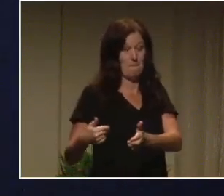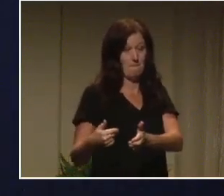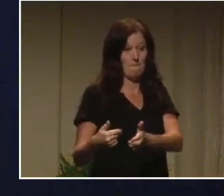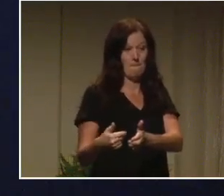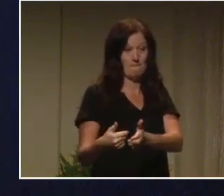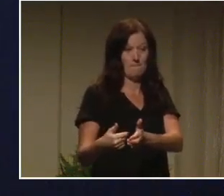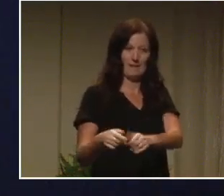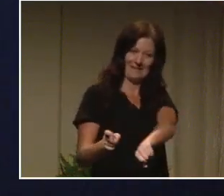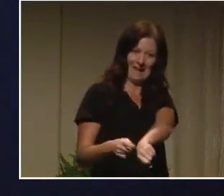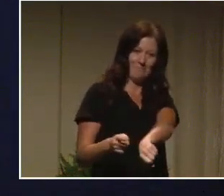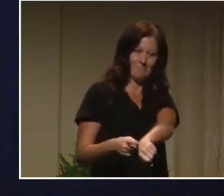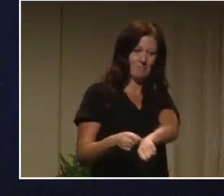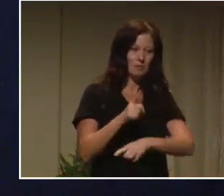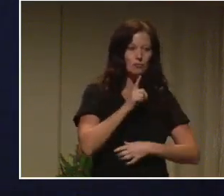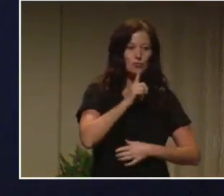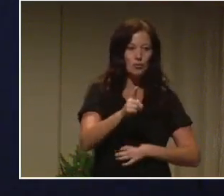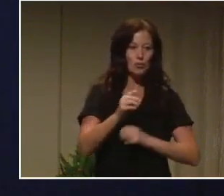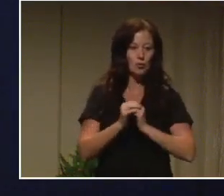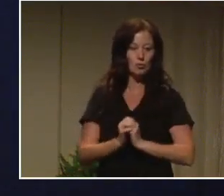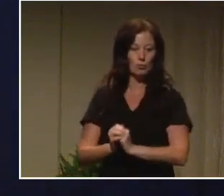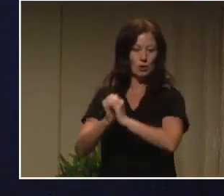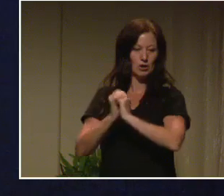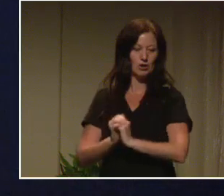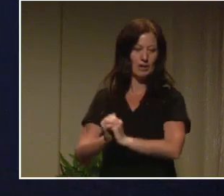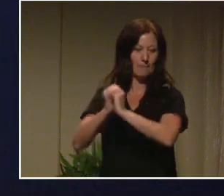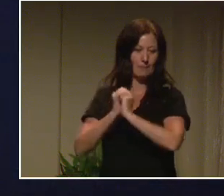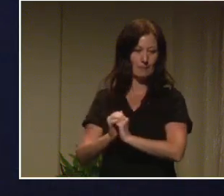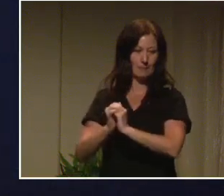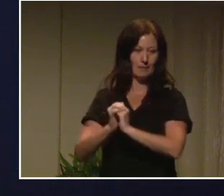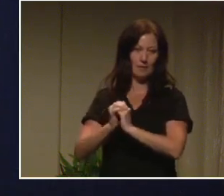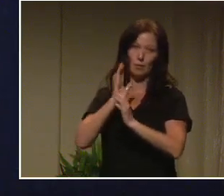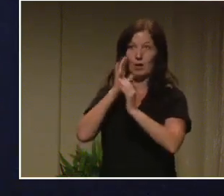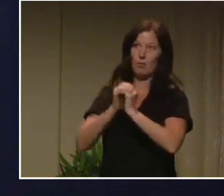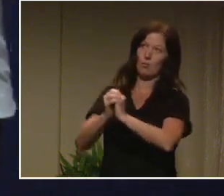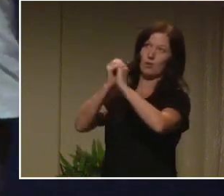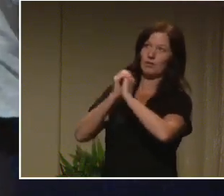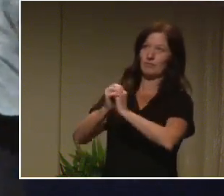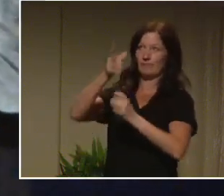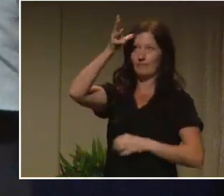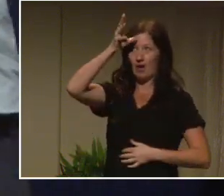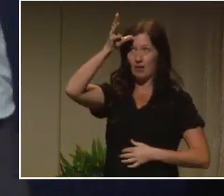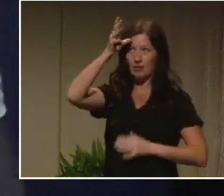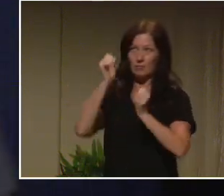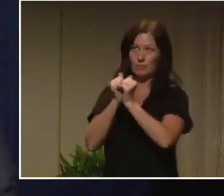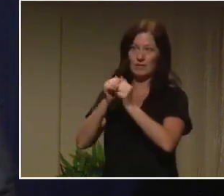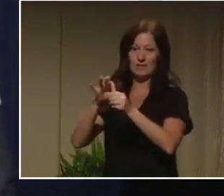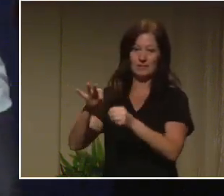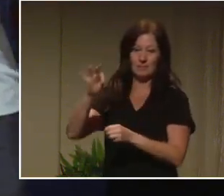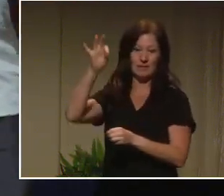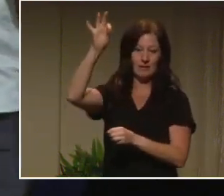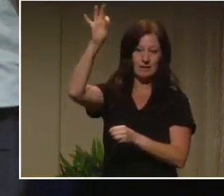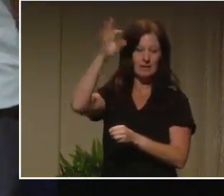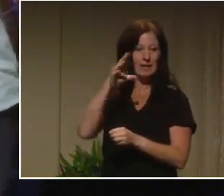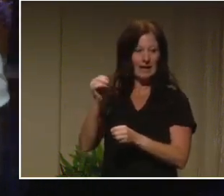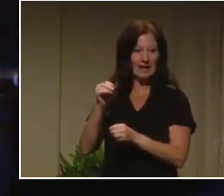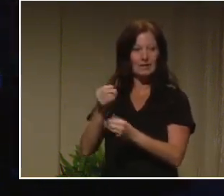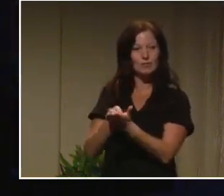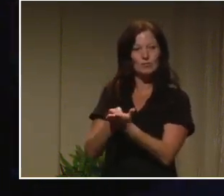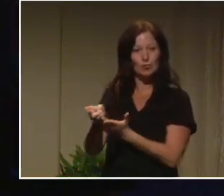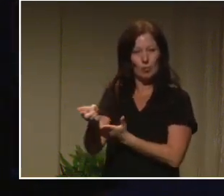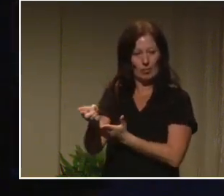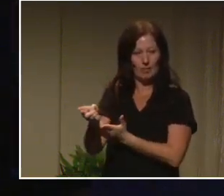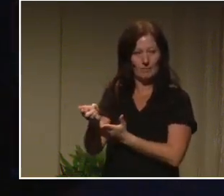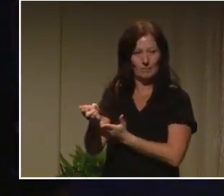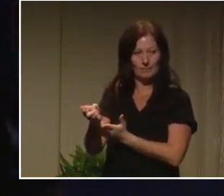when the true worshipers will worship the Father in spirit and in truth. These are the kind of